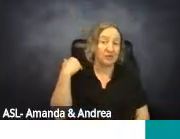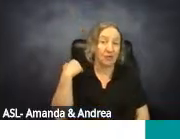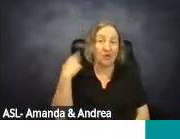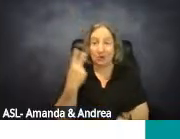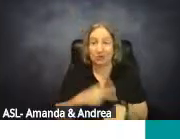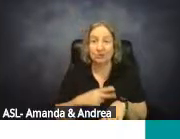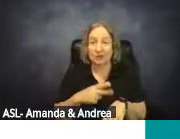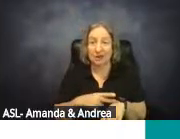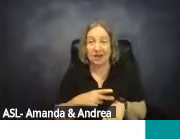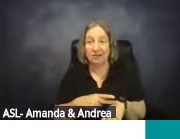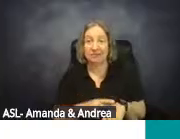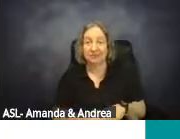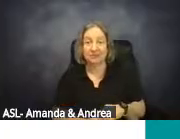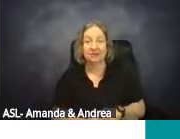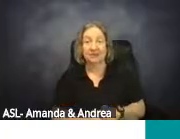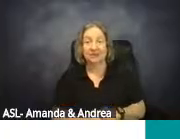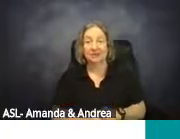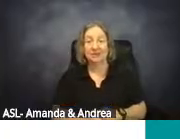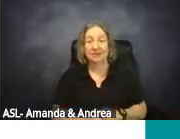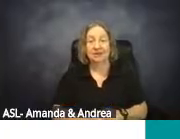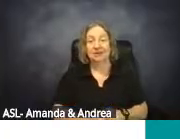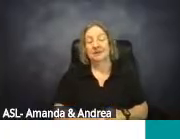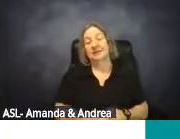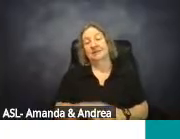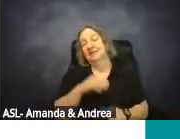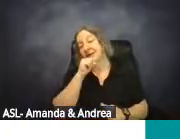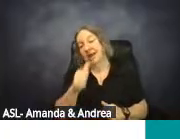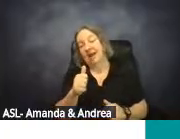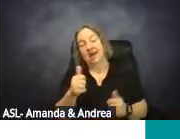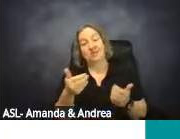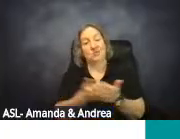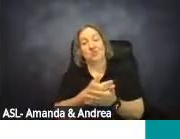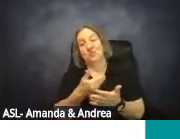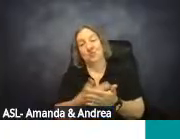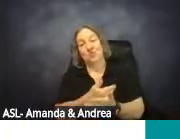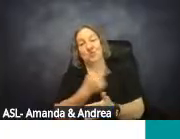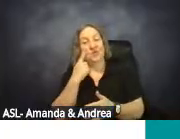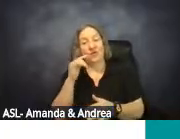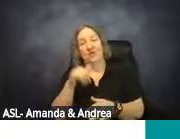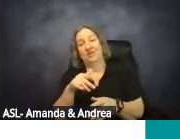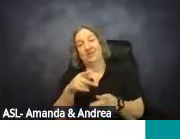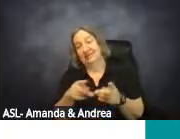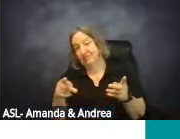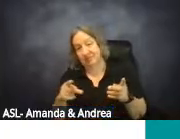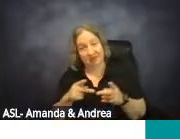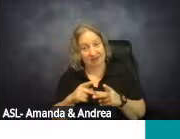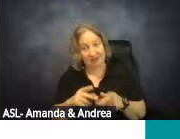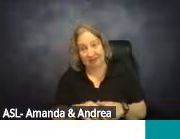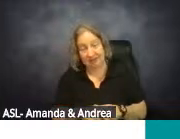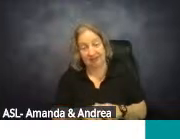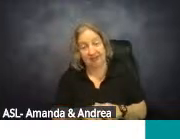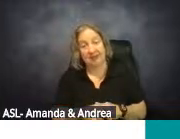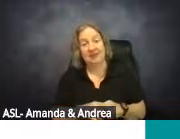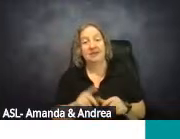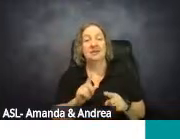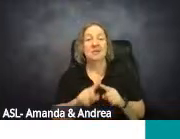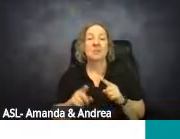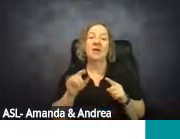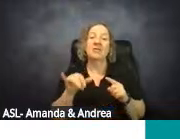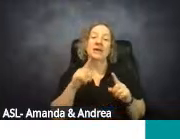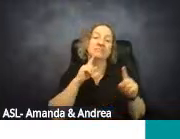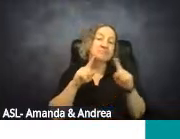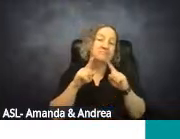times in its past. So that's not anything new for this location. But the conversations were